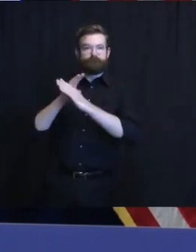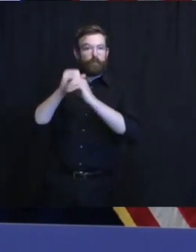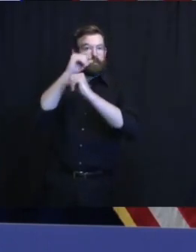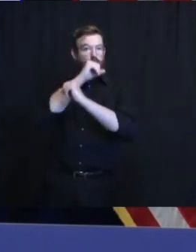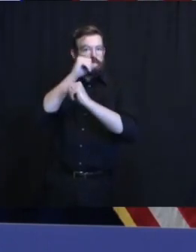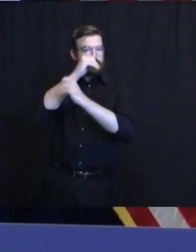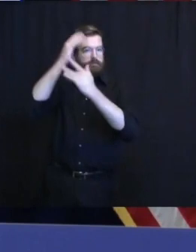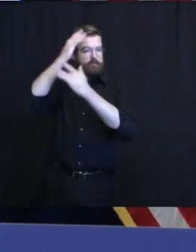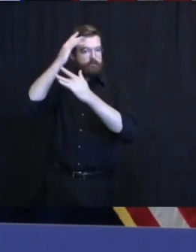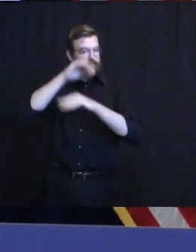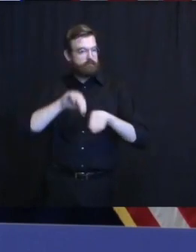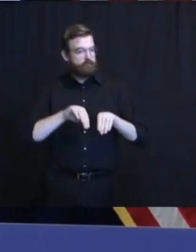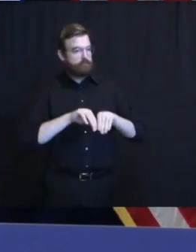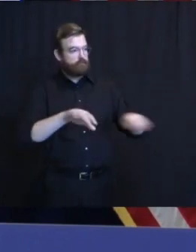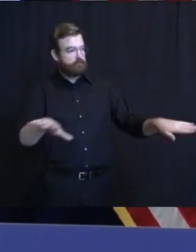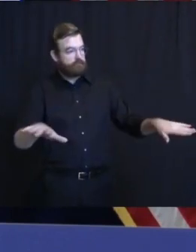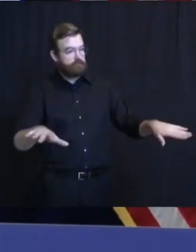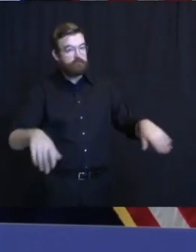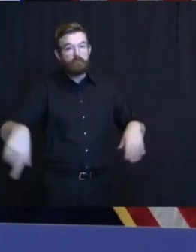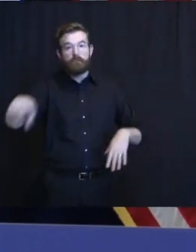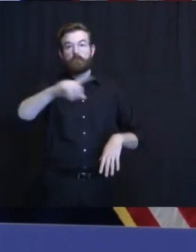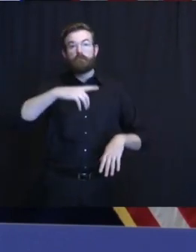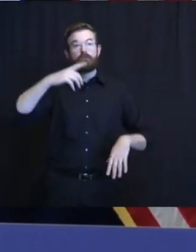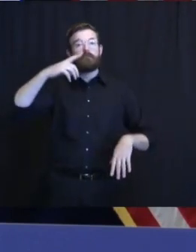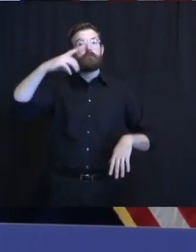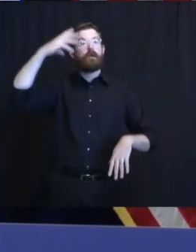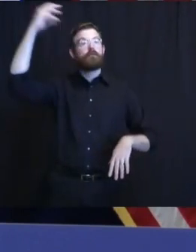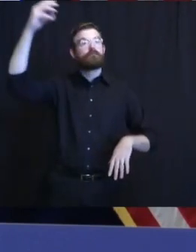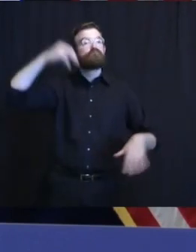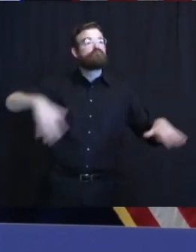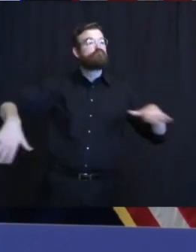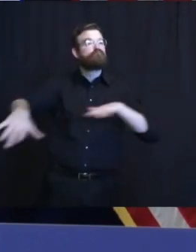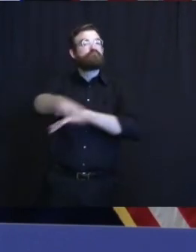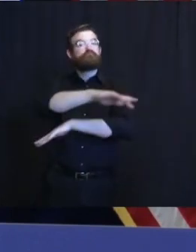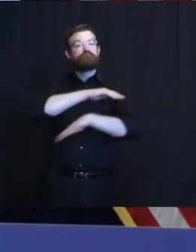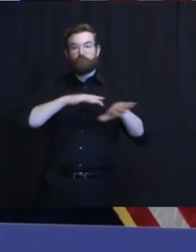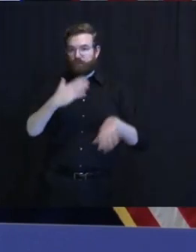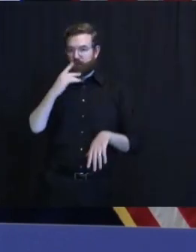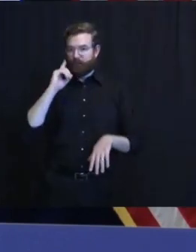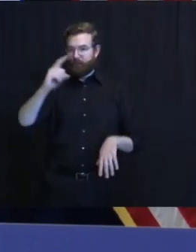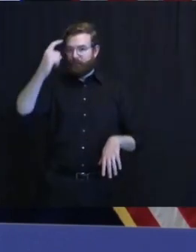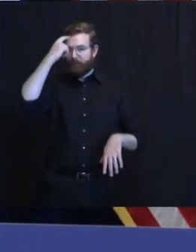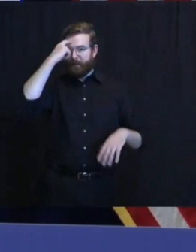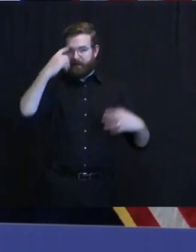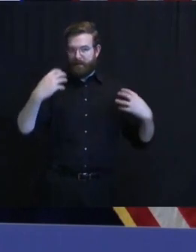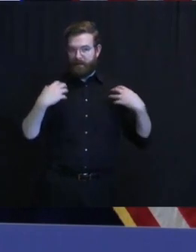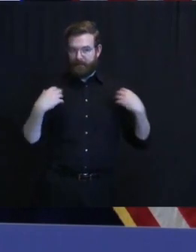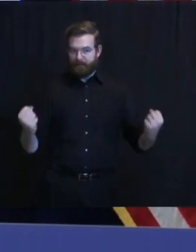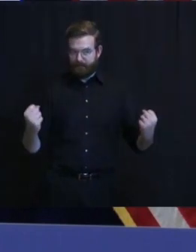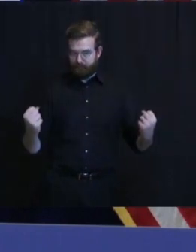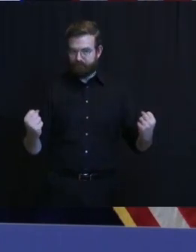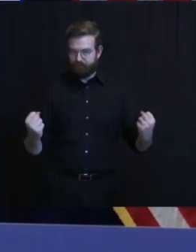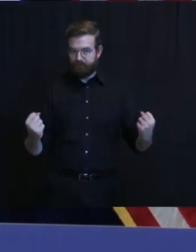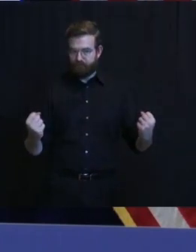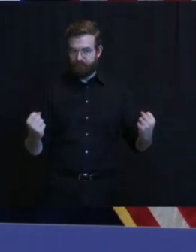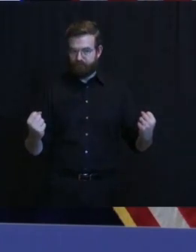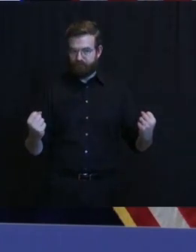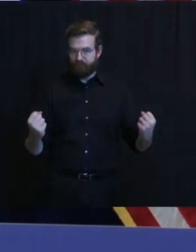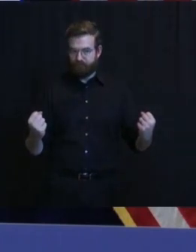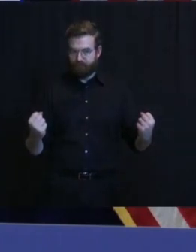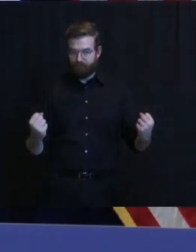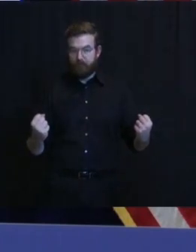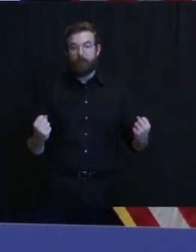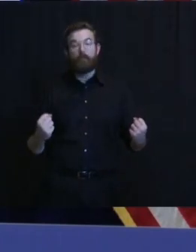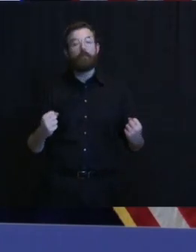take steps to minimize your risk for mosquito-borne illness. Already this season, some mosquito testing has